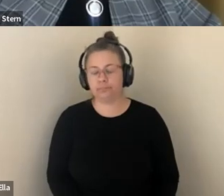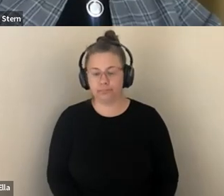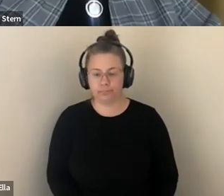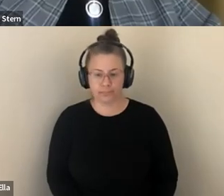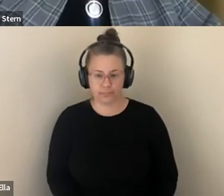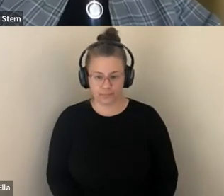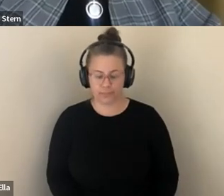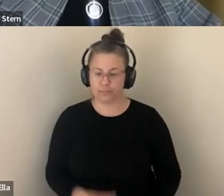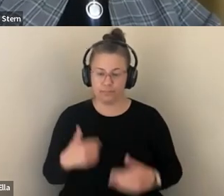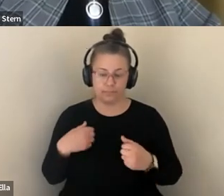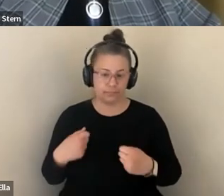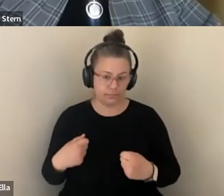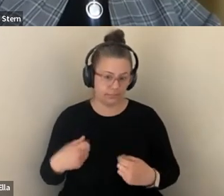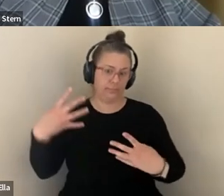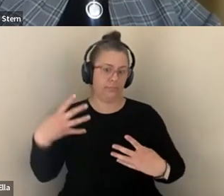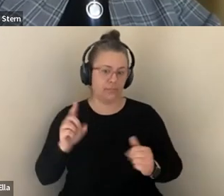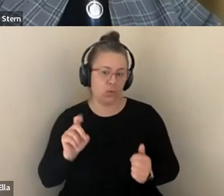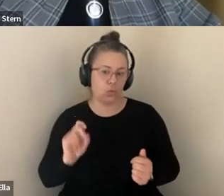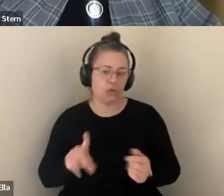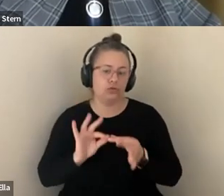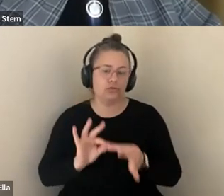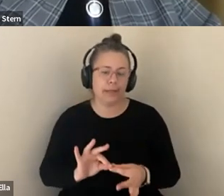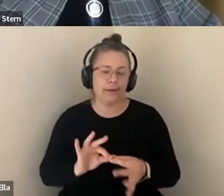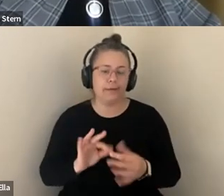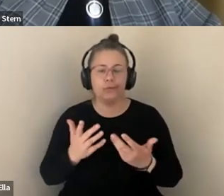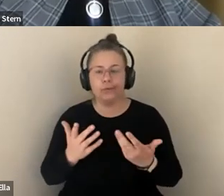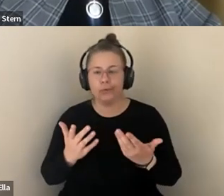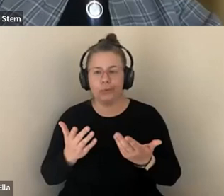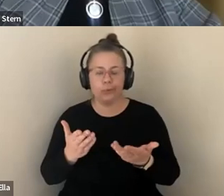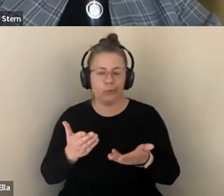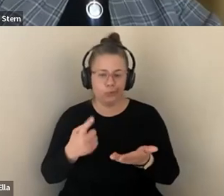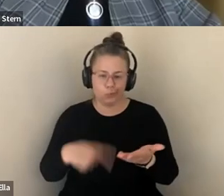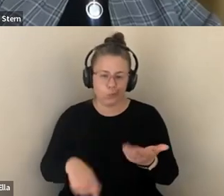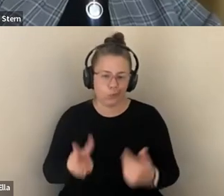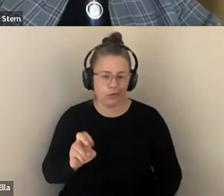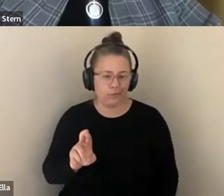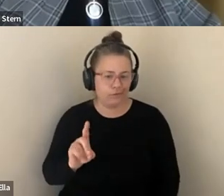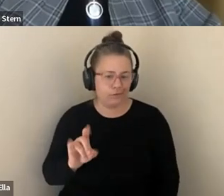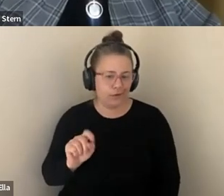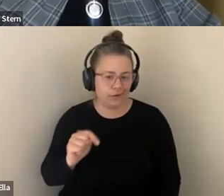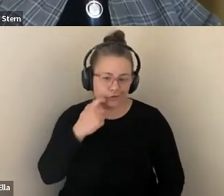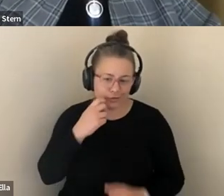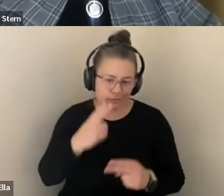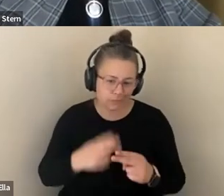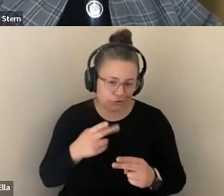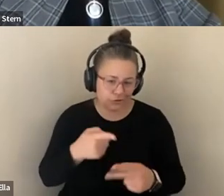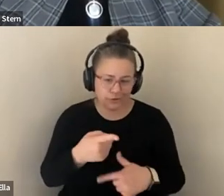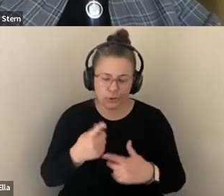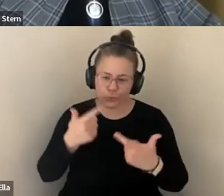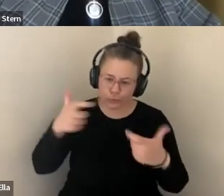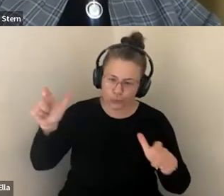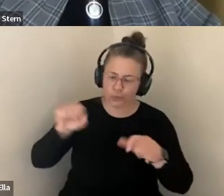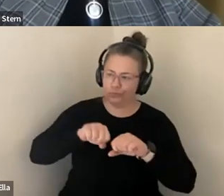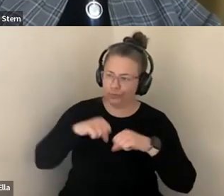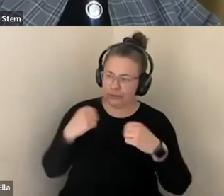So there's a lot of questions about the kinds of stuff that Rudy just mentioned in terms of like big social problems. So I'll